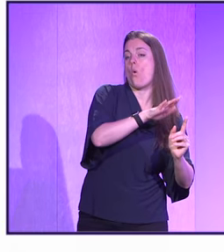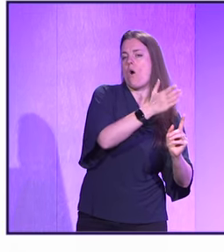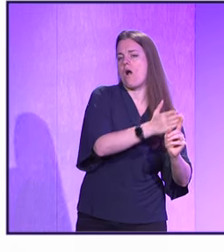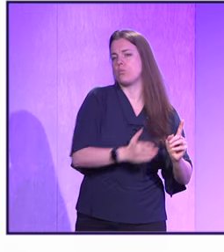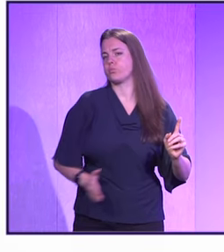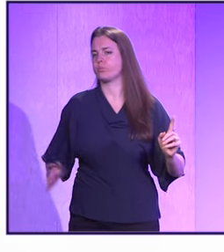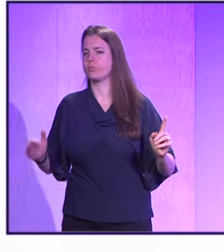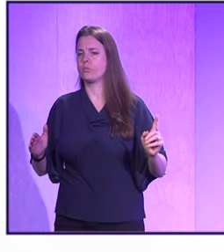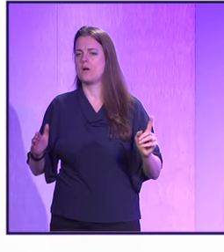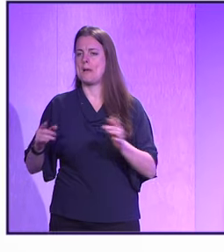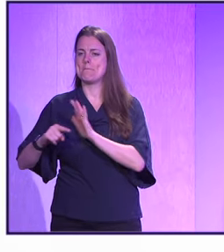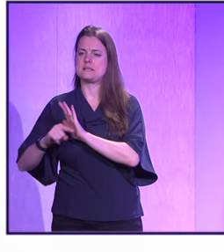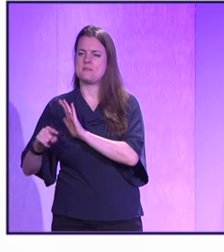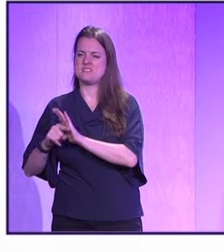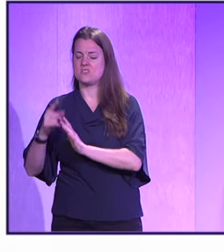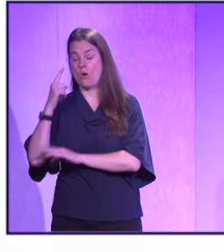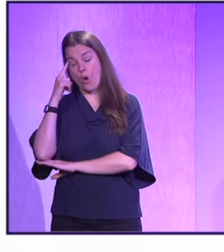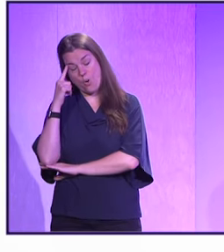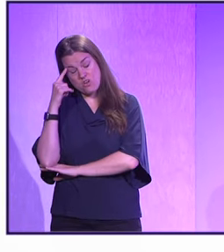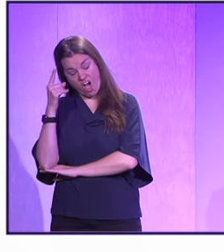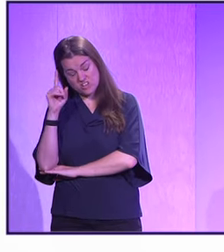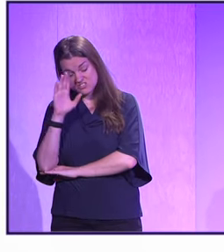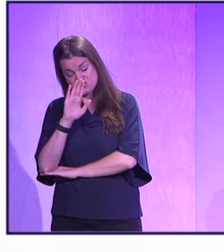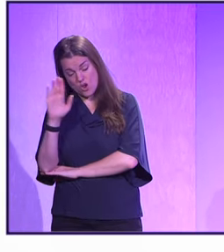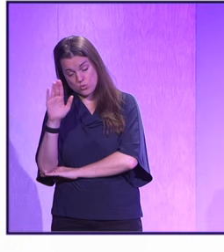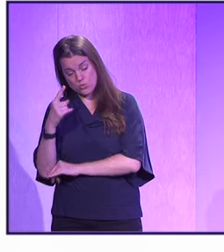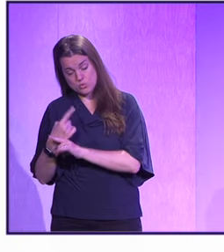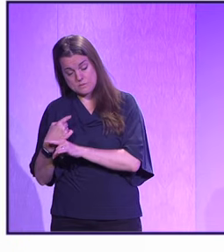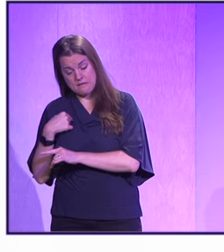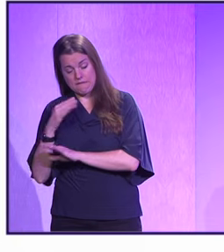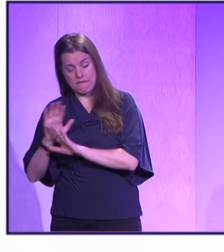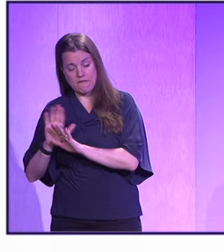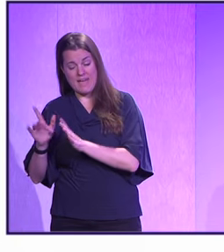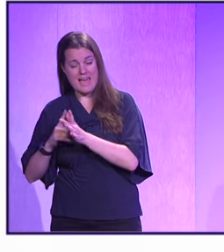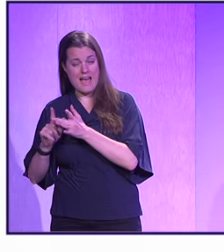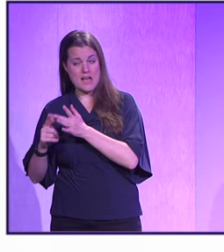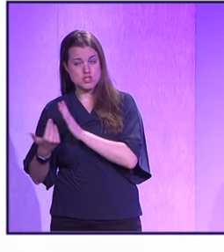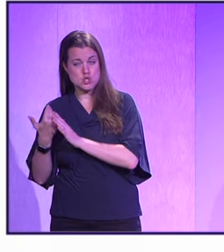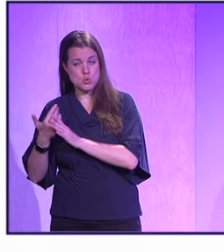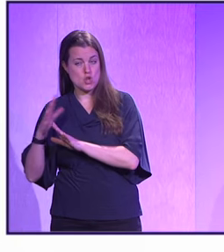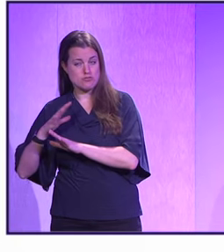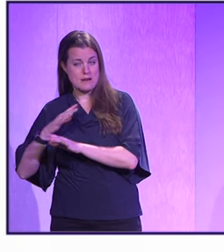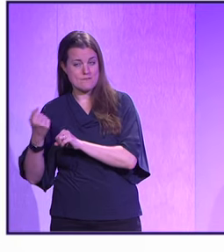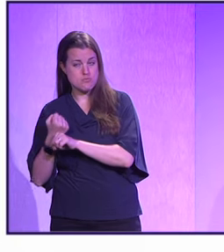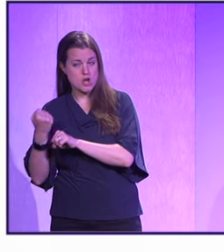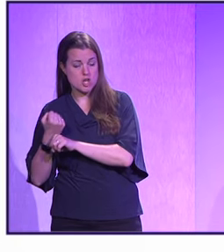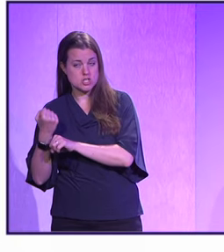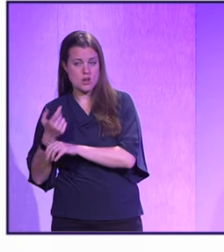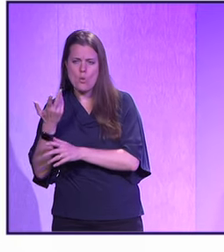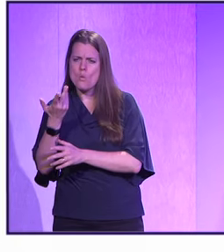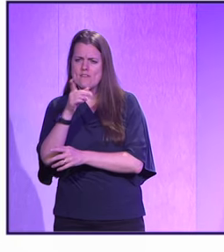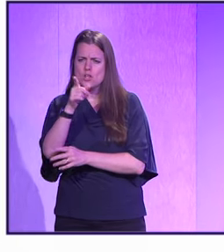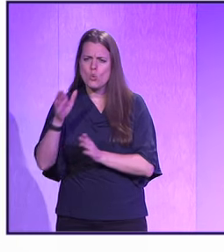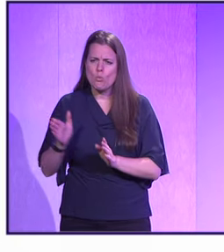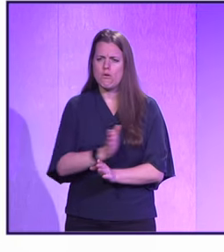the future, I want a bit of that, give me an LLM. Or are you a bit of a pessimist? Are you like, oh God, I don't really want to talk about it yet. It's